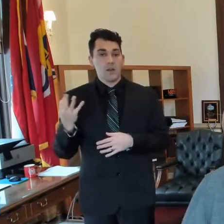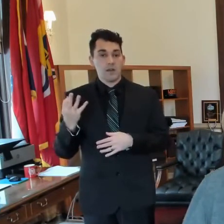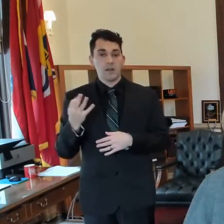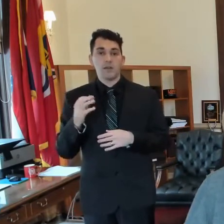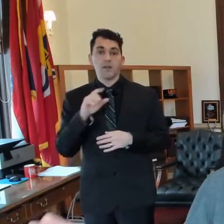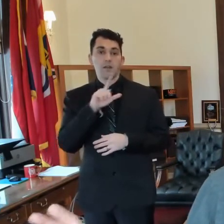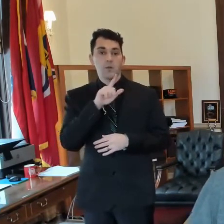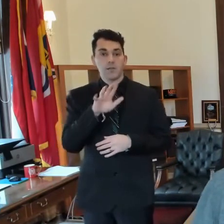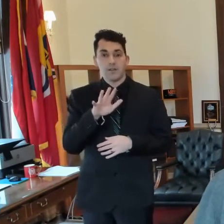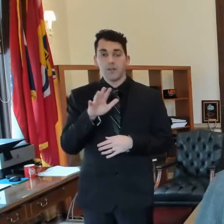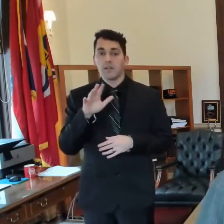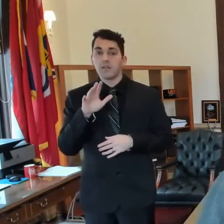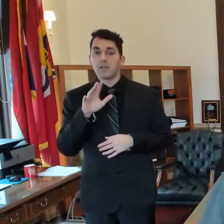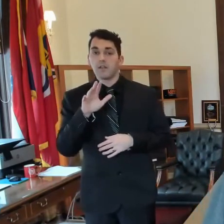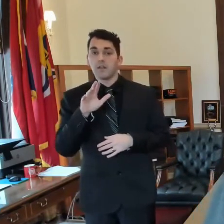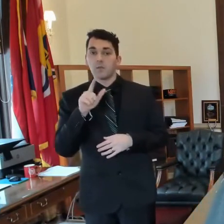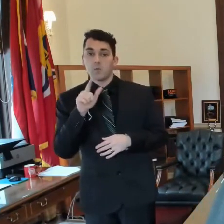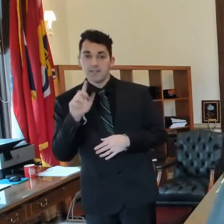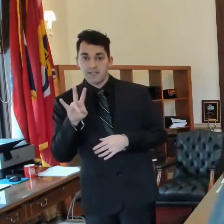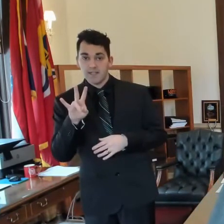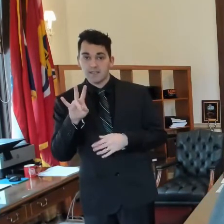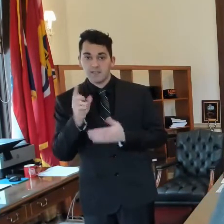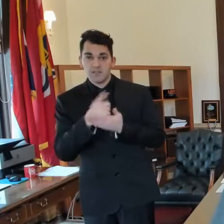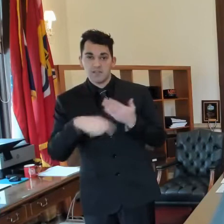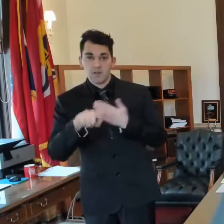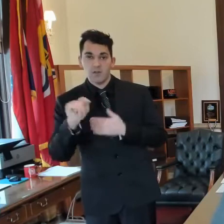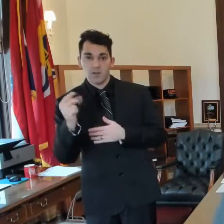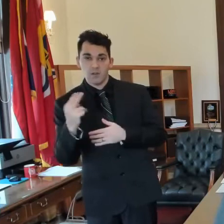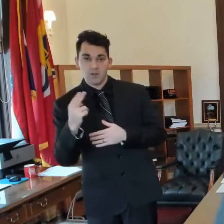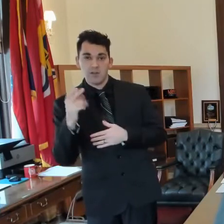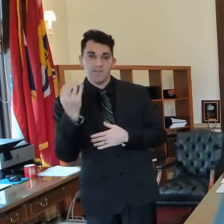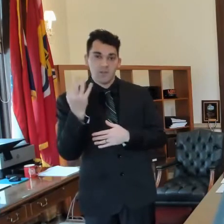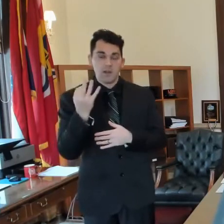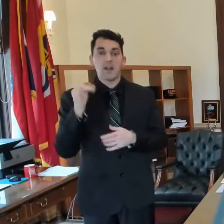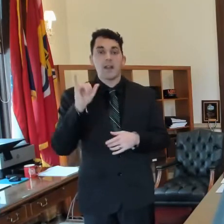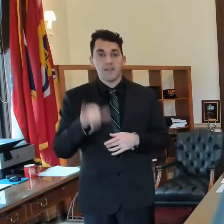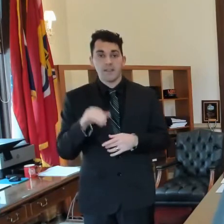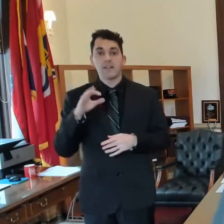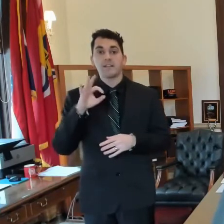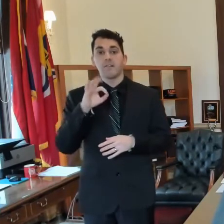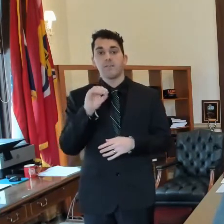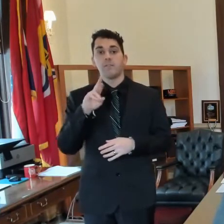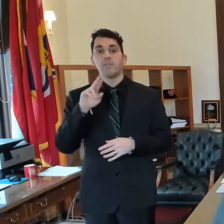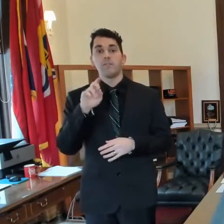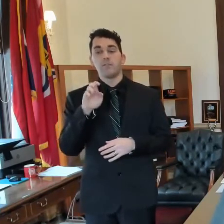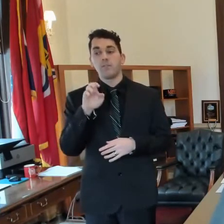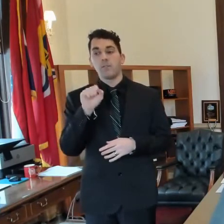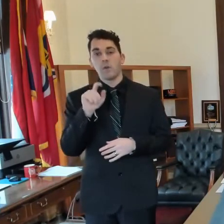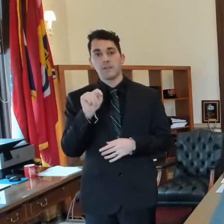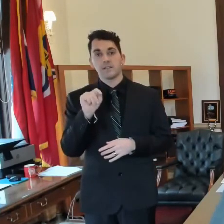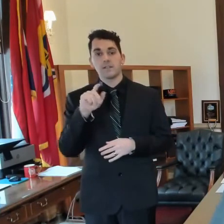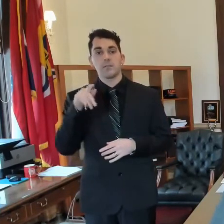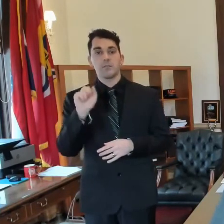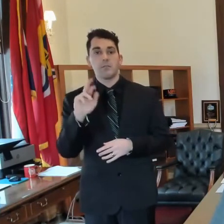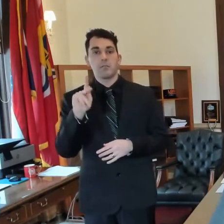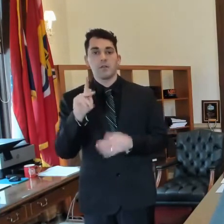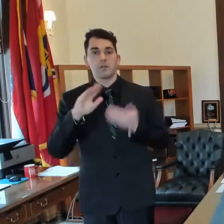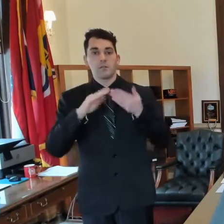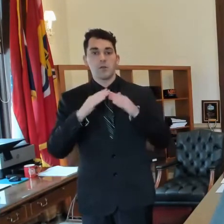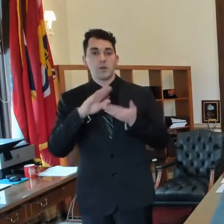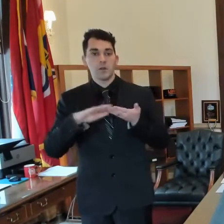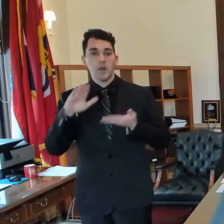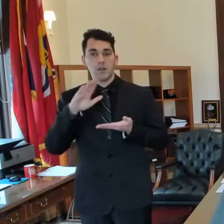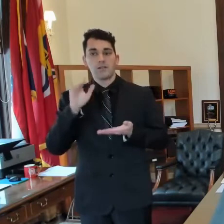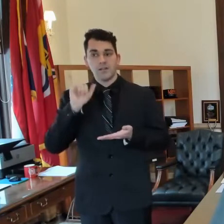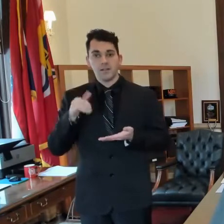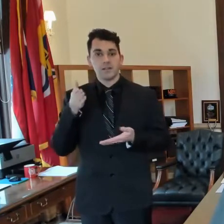and 26th, will be the state's mass vaccination event. That'll be at Forest Park Community College. Hopefully soon the state